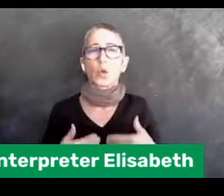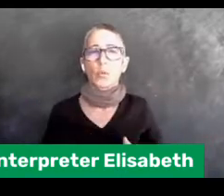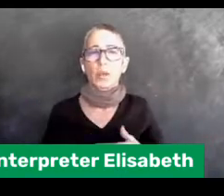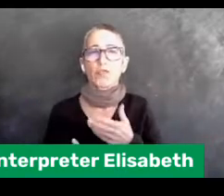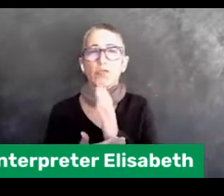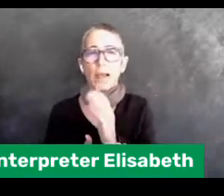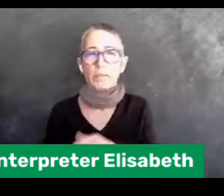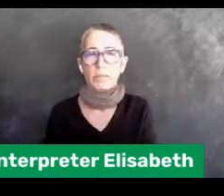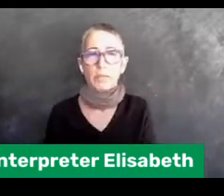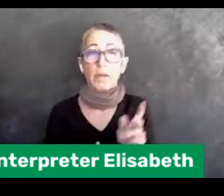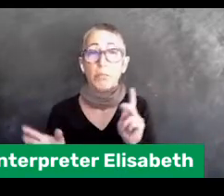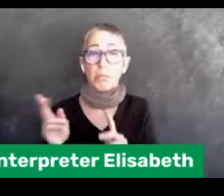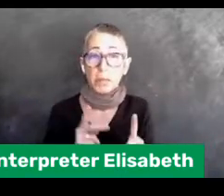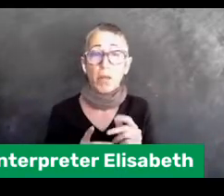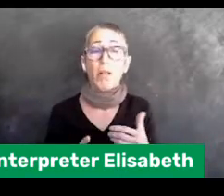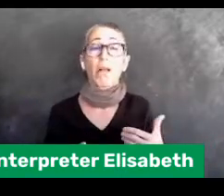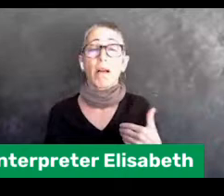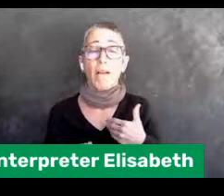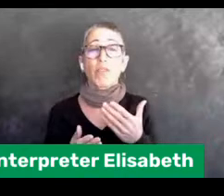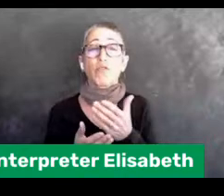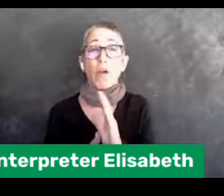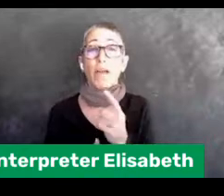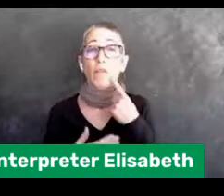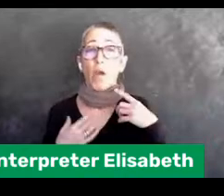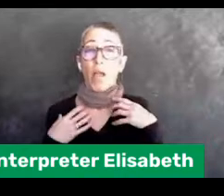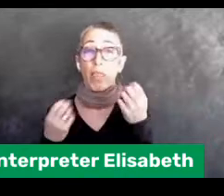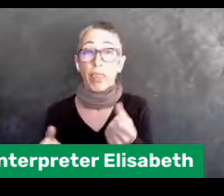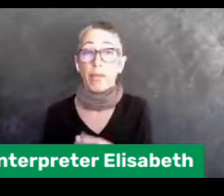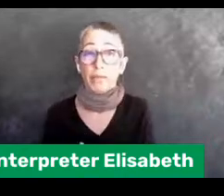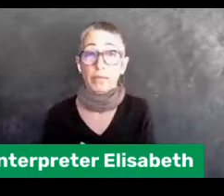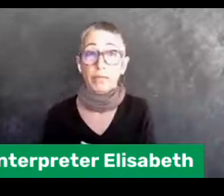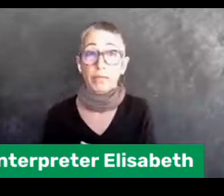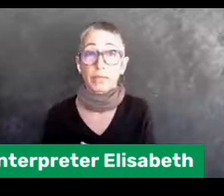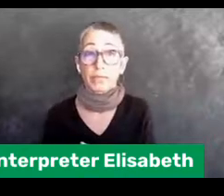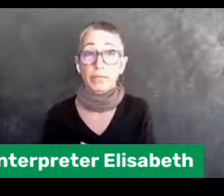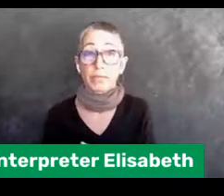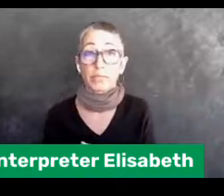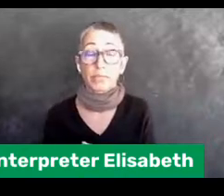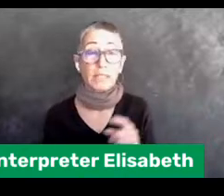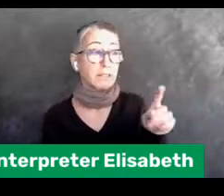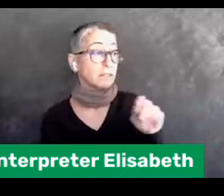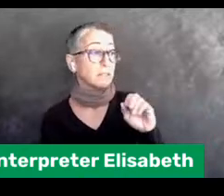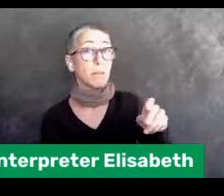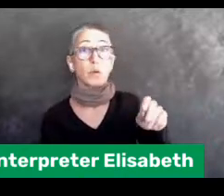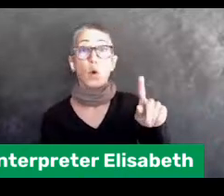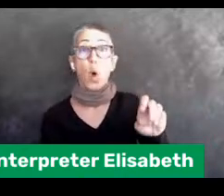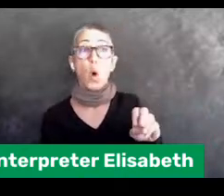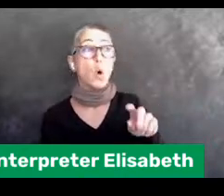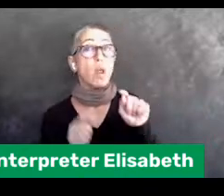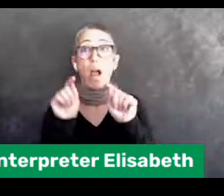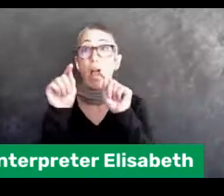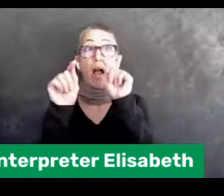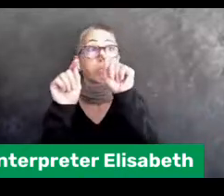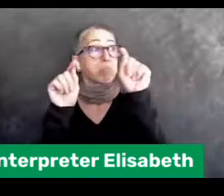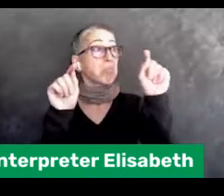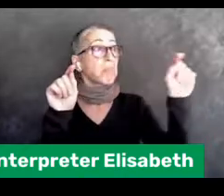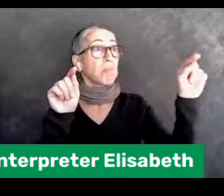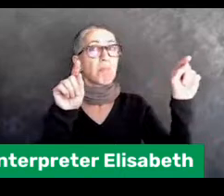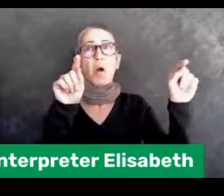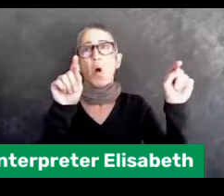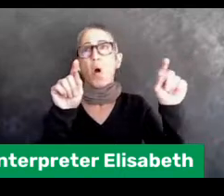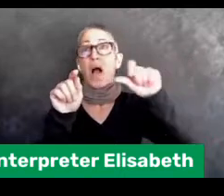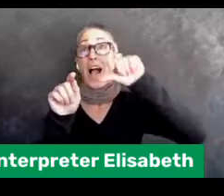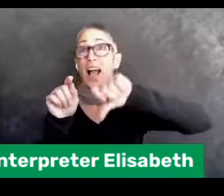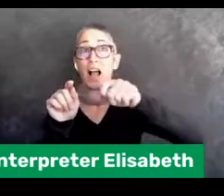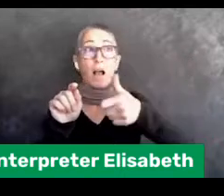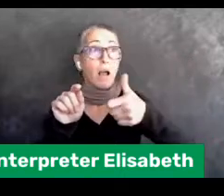Individuals have the right to be healthy. It should not be based on your zip code. It should not be based on your financial